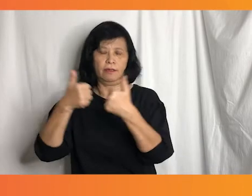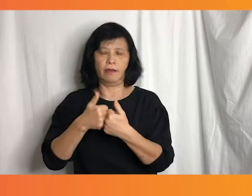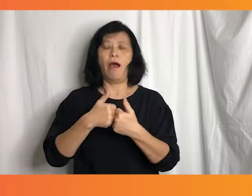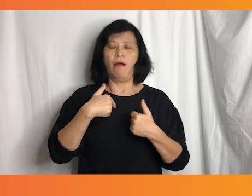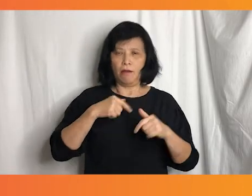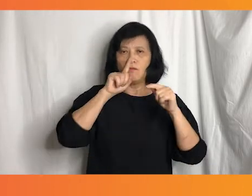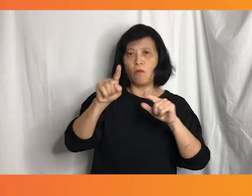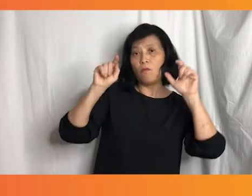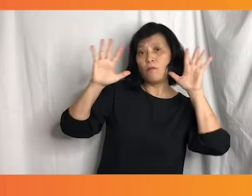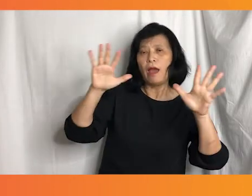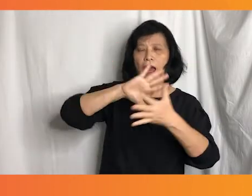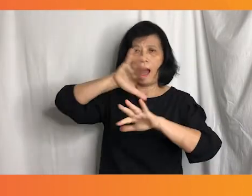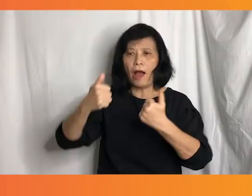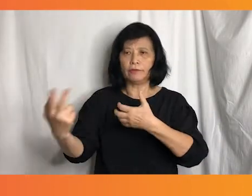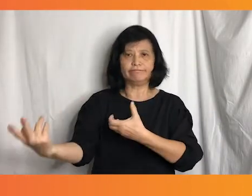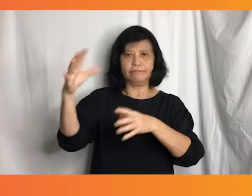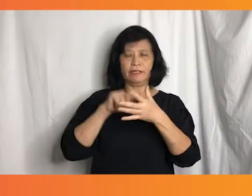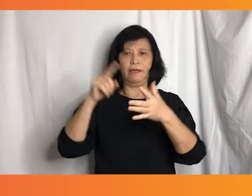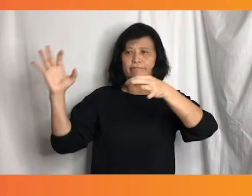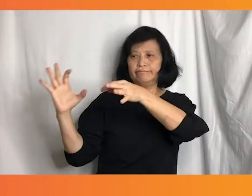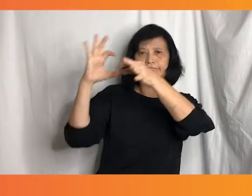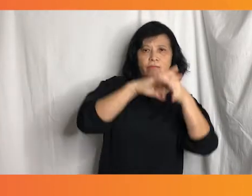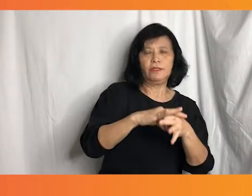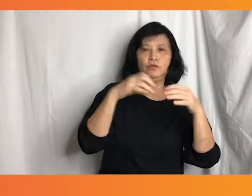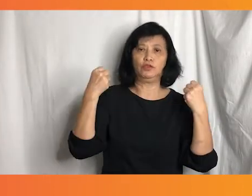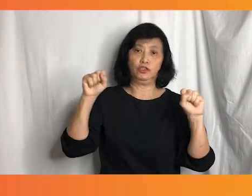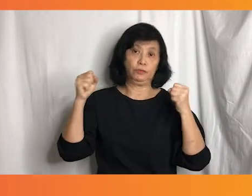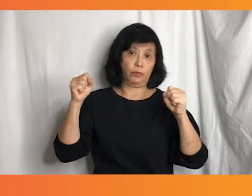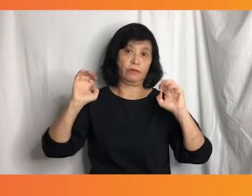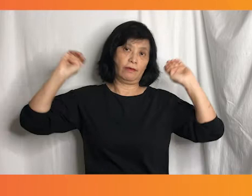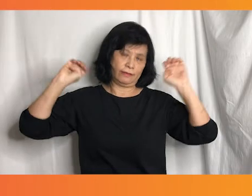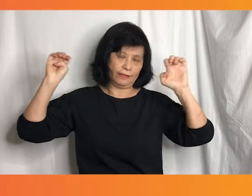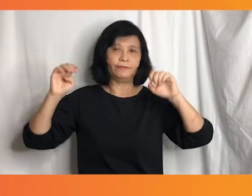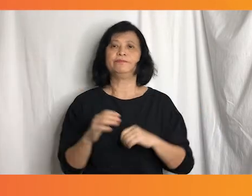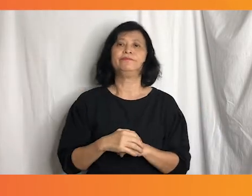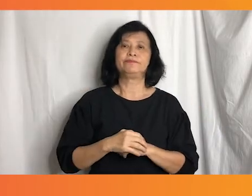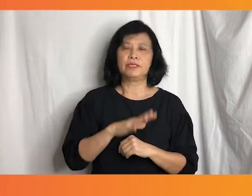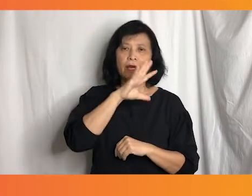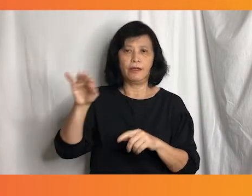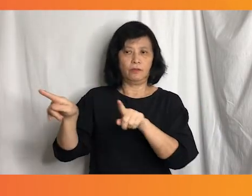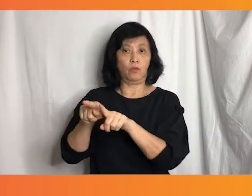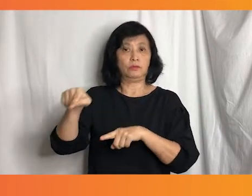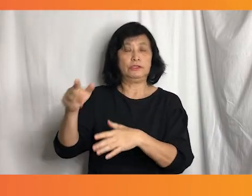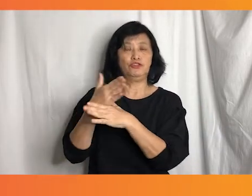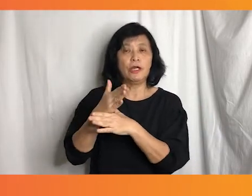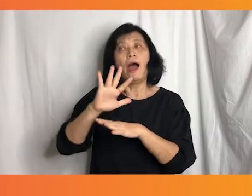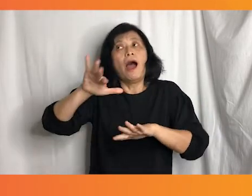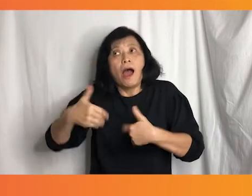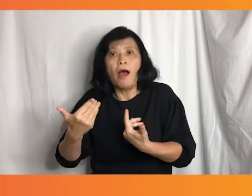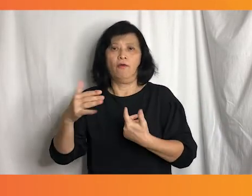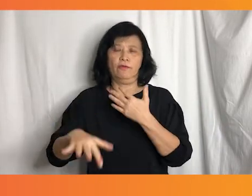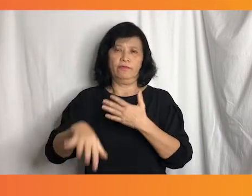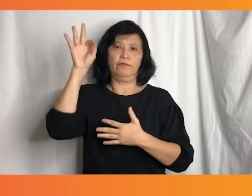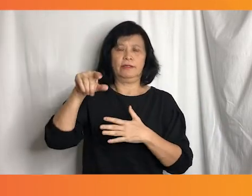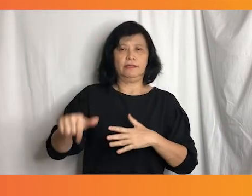that these life values can be applied to sports and vice versa. Okay, and also share about how she